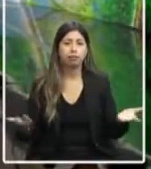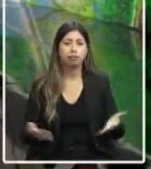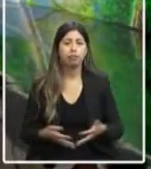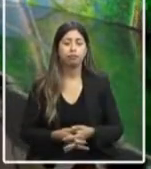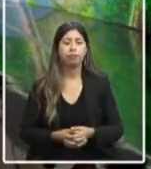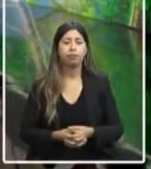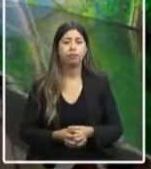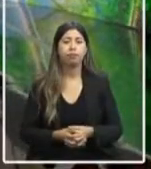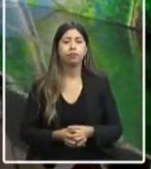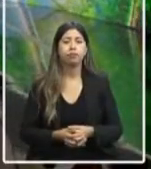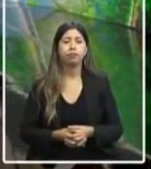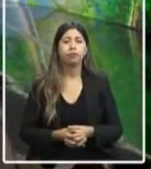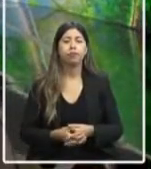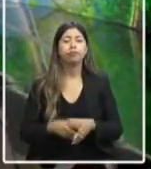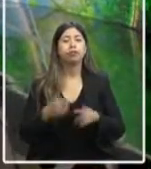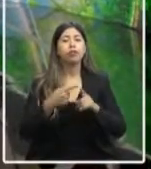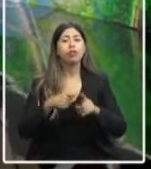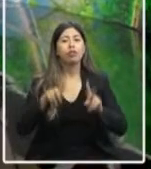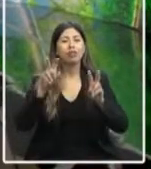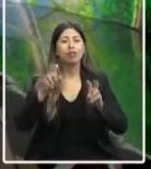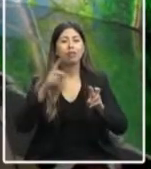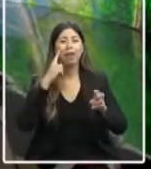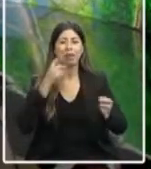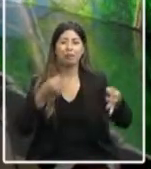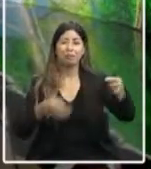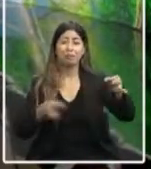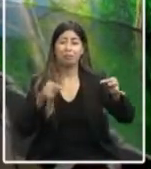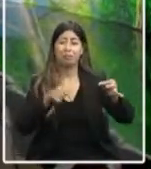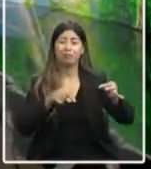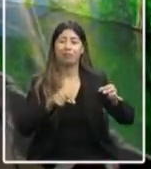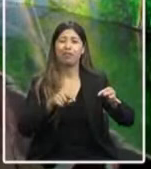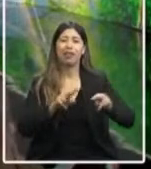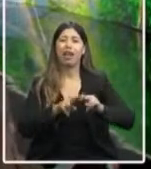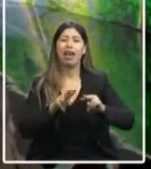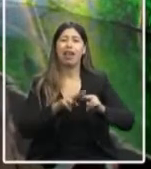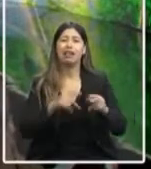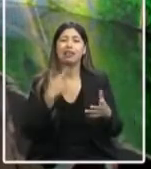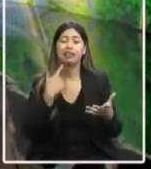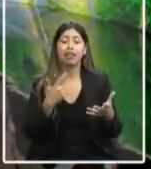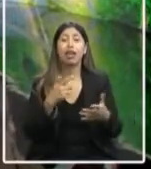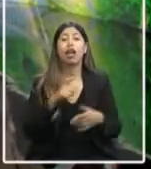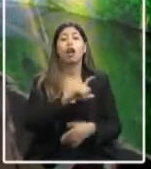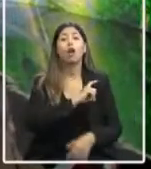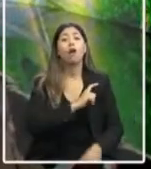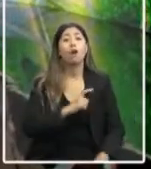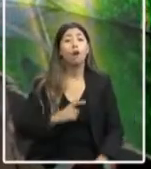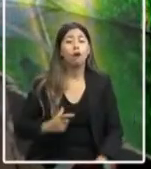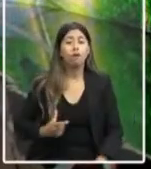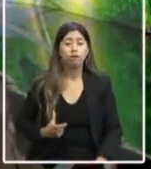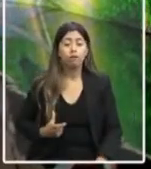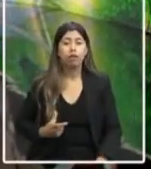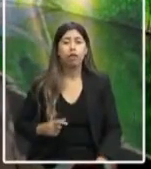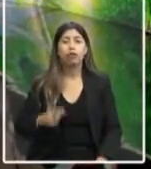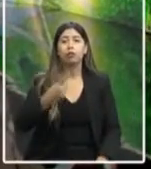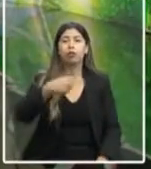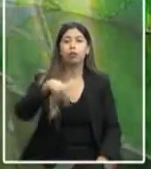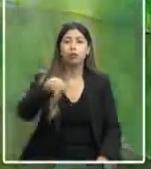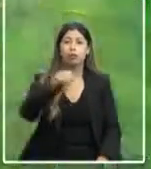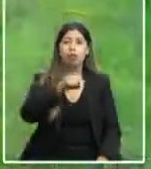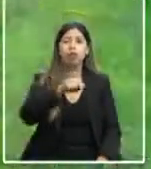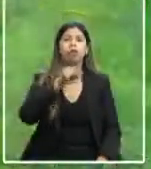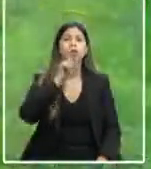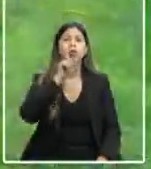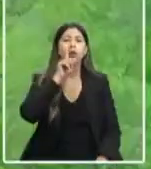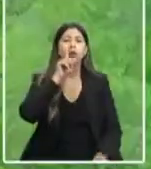urge governments to move to a system of national accounts, which measures stocks of goods and services, goods,